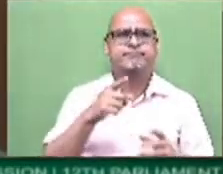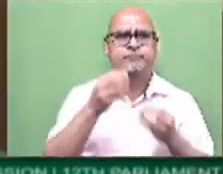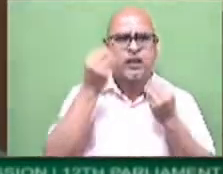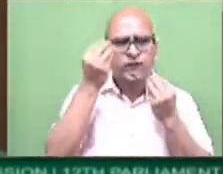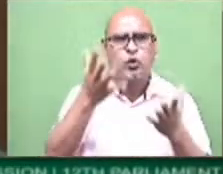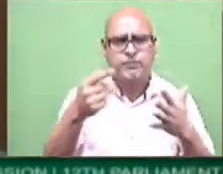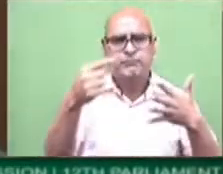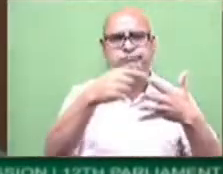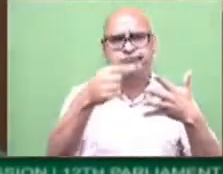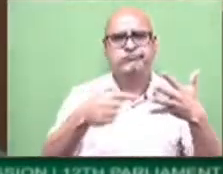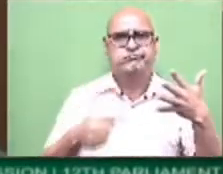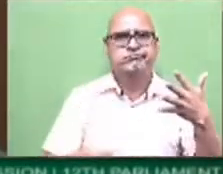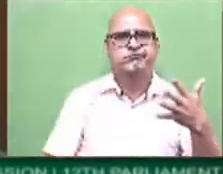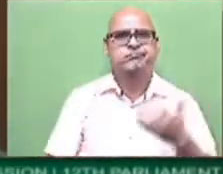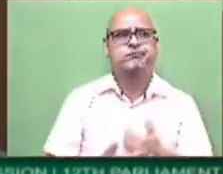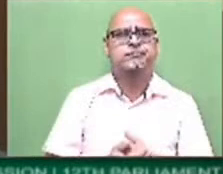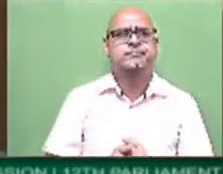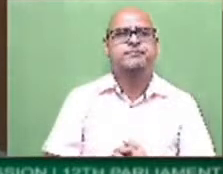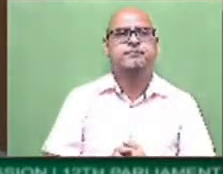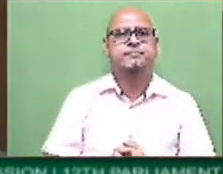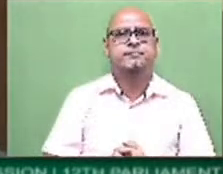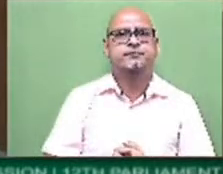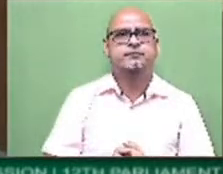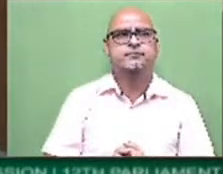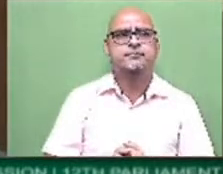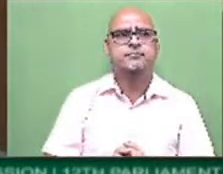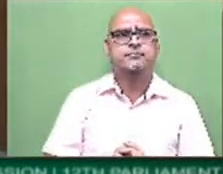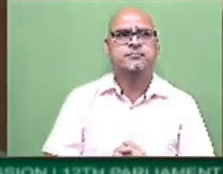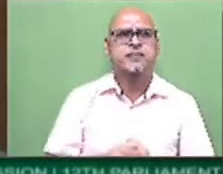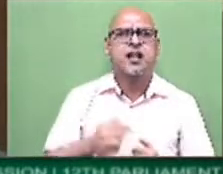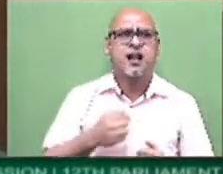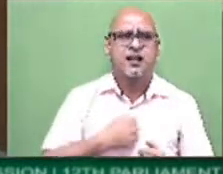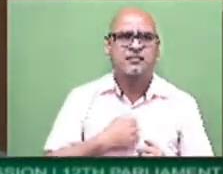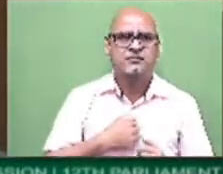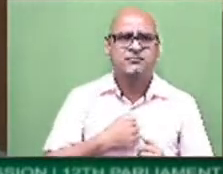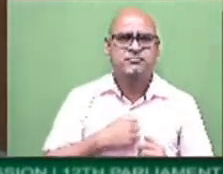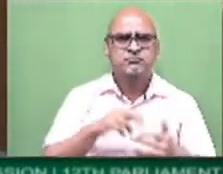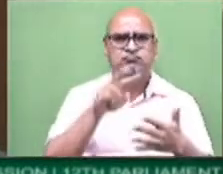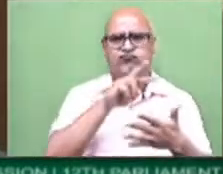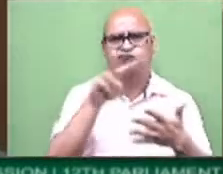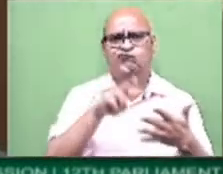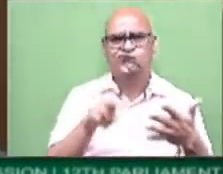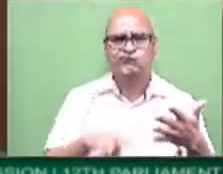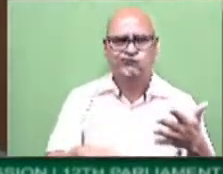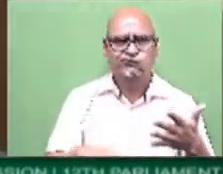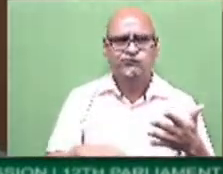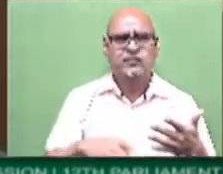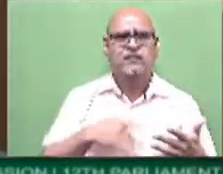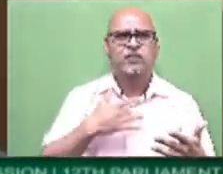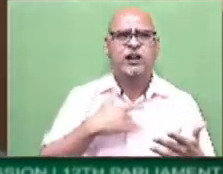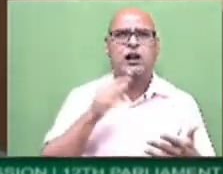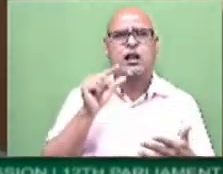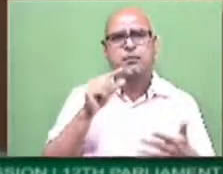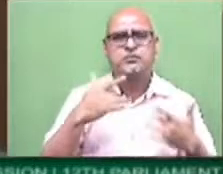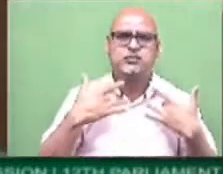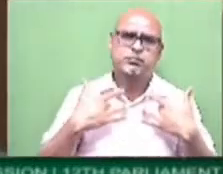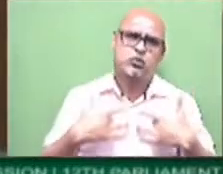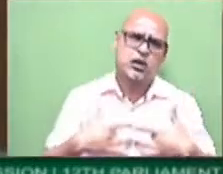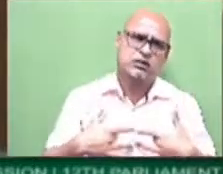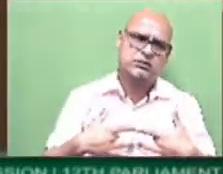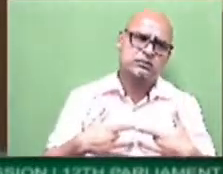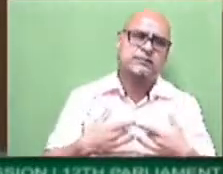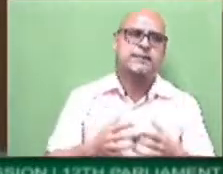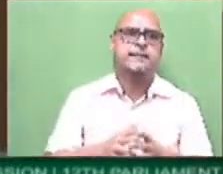of the legislation. It was said that, okay, we're going to debate mandatory mask wearing today in the